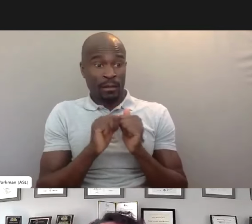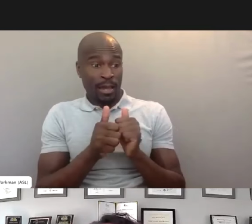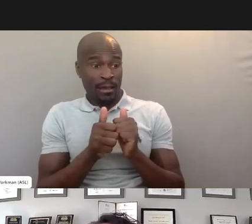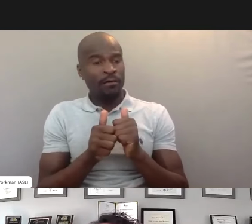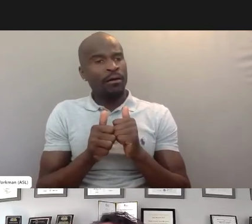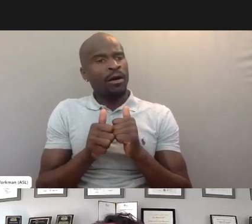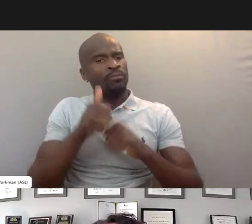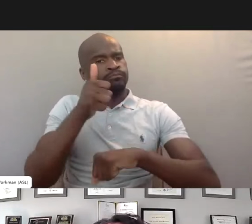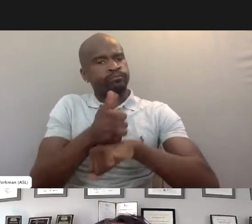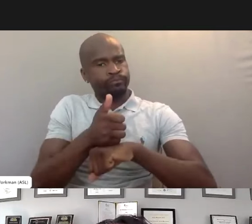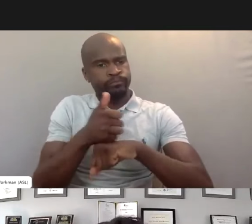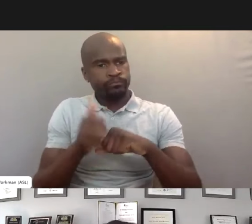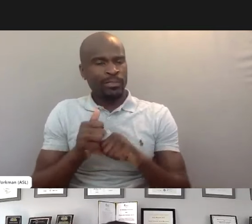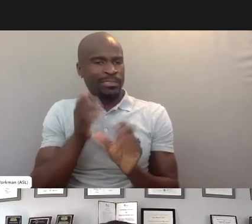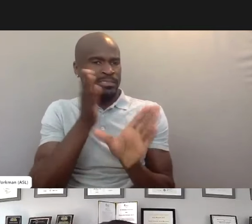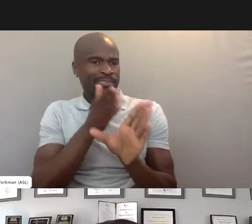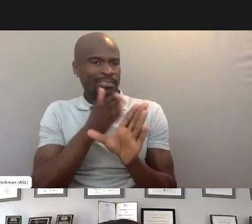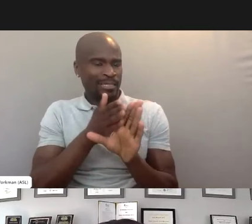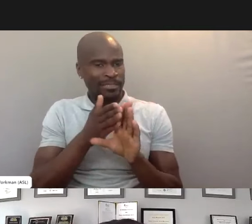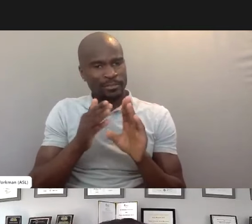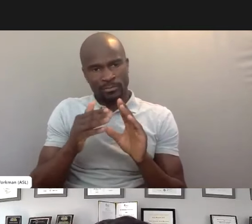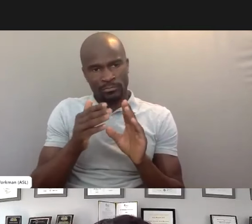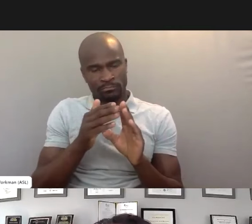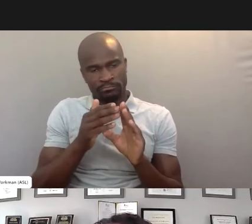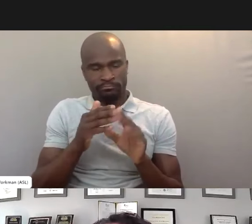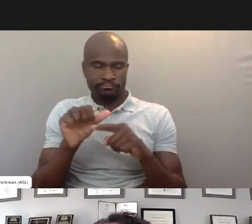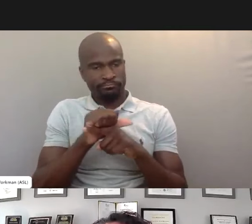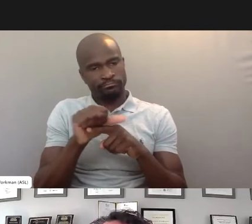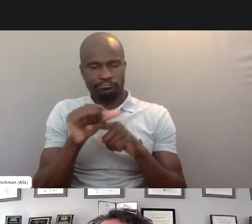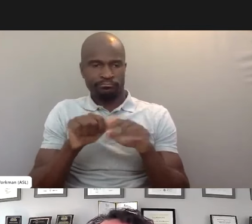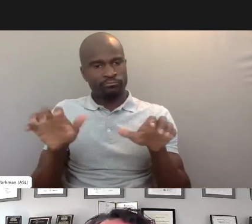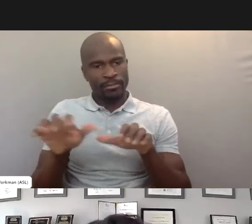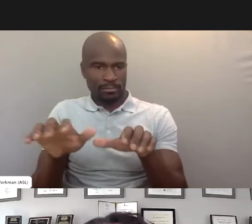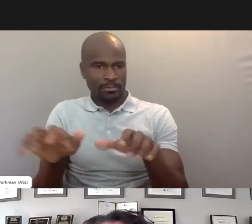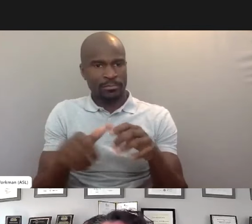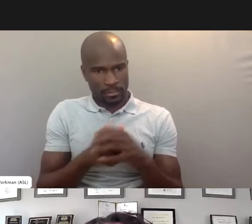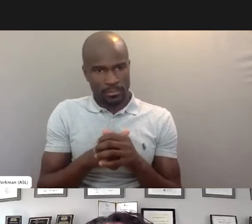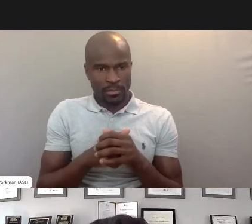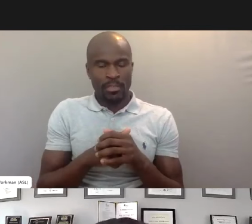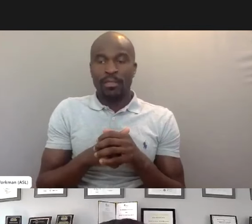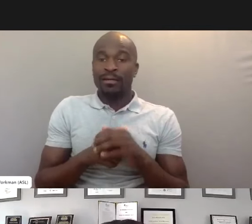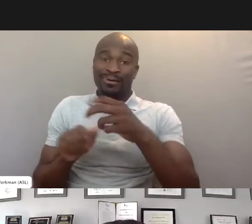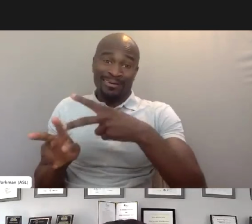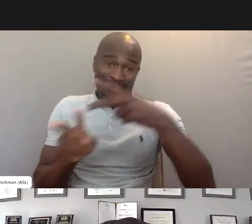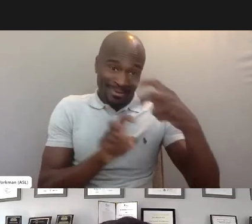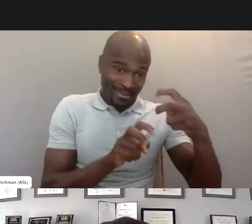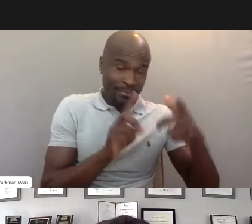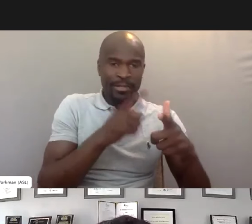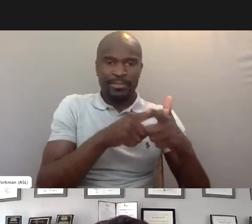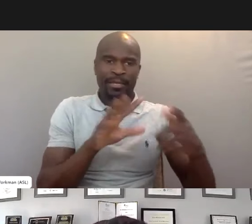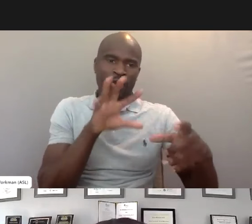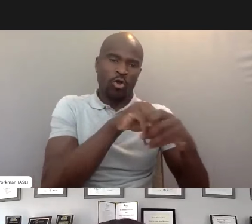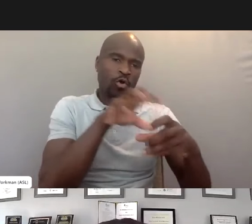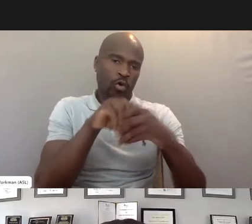principles, and they just sort of taken those and put them to practice with some concrete training on conversations and